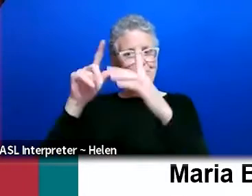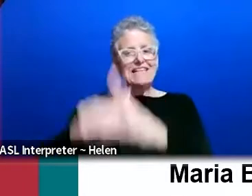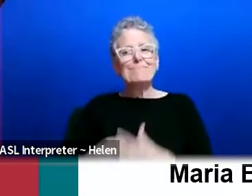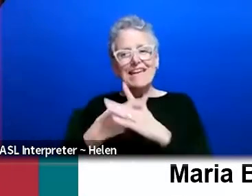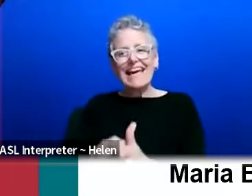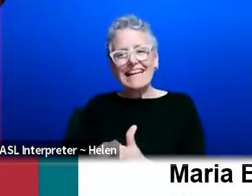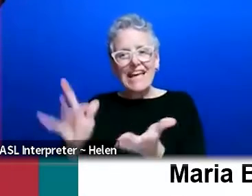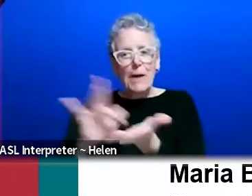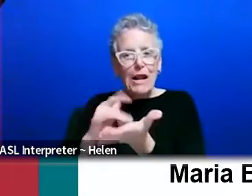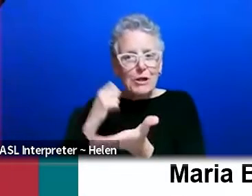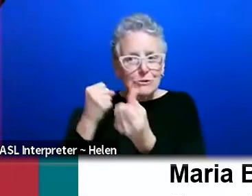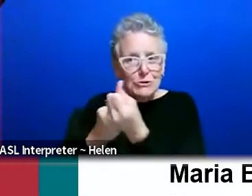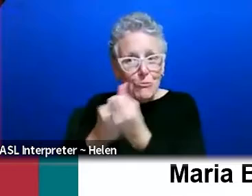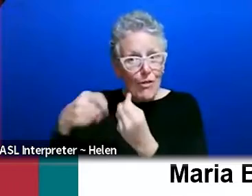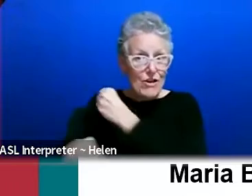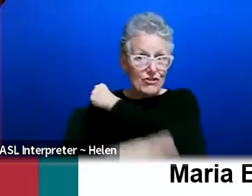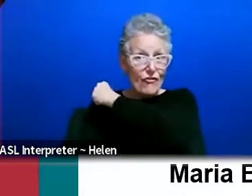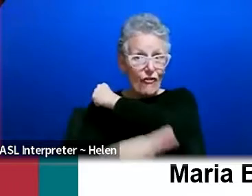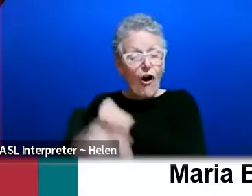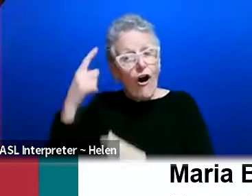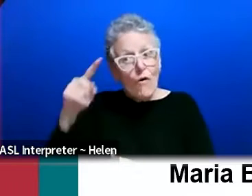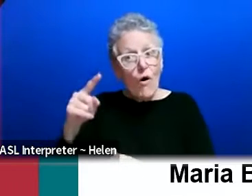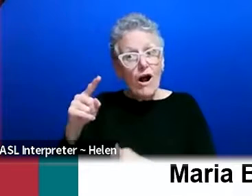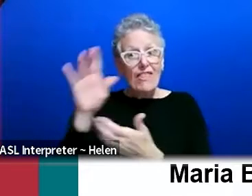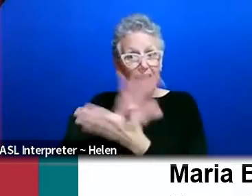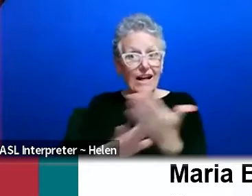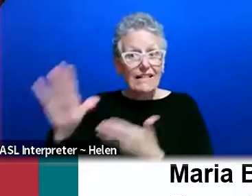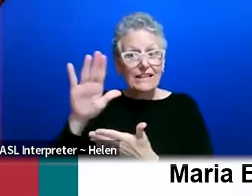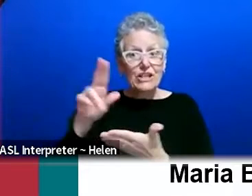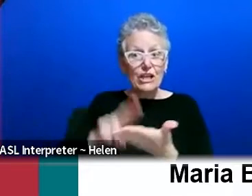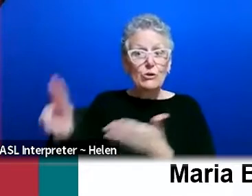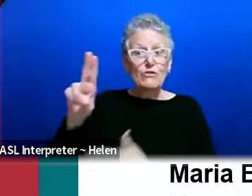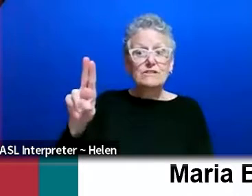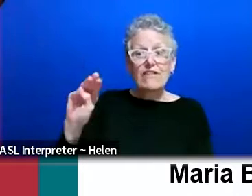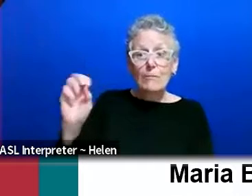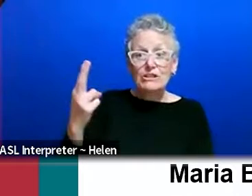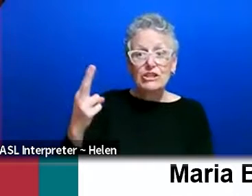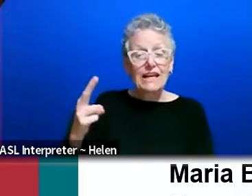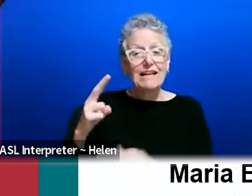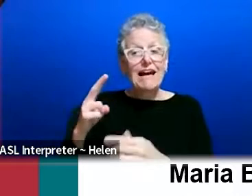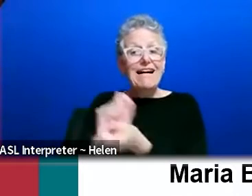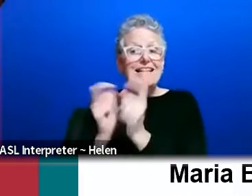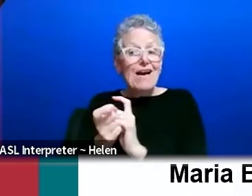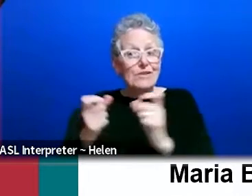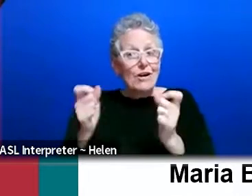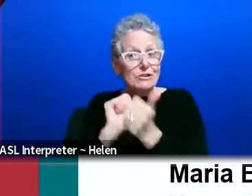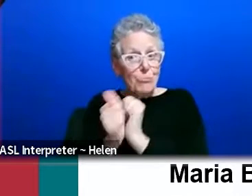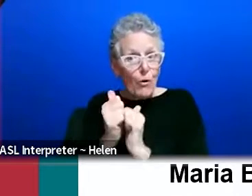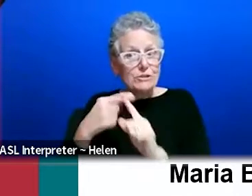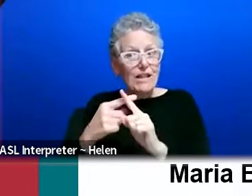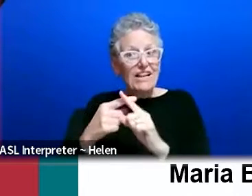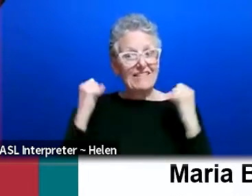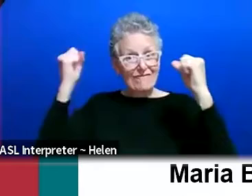medical support this fall for the Collegiate University of Michigan Adaptive Sports and Fitness Program.